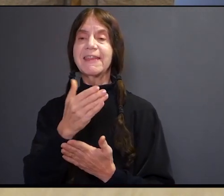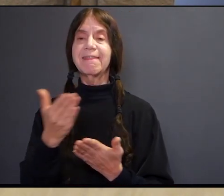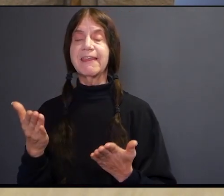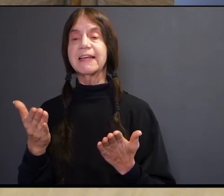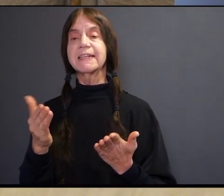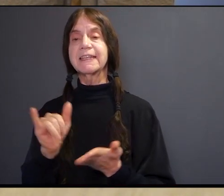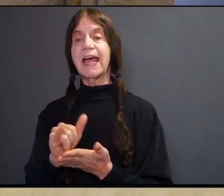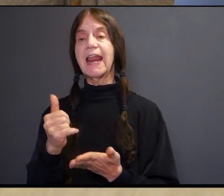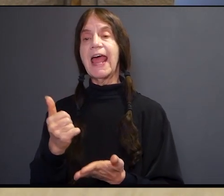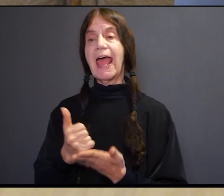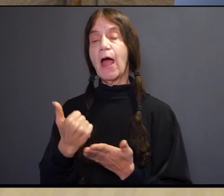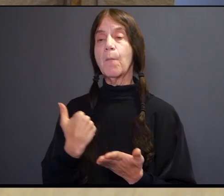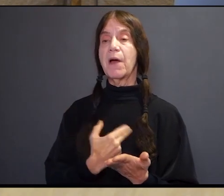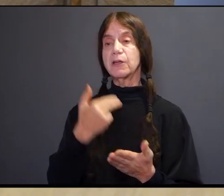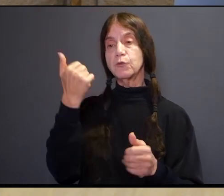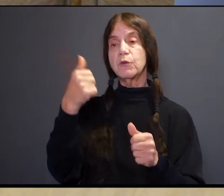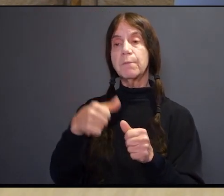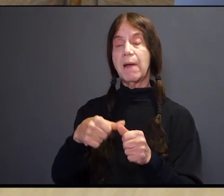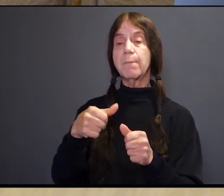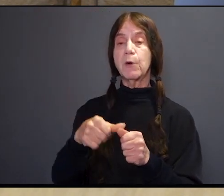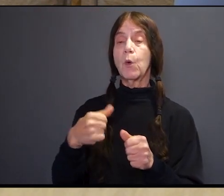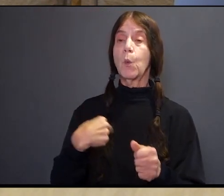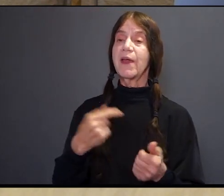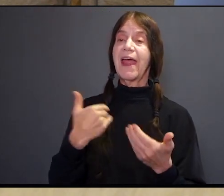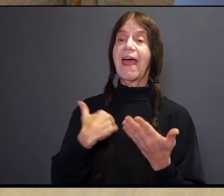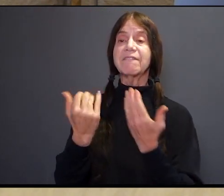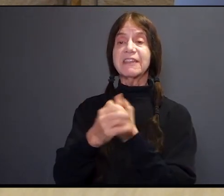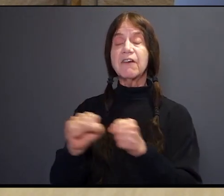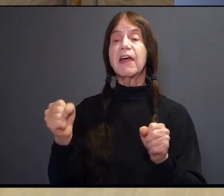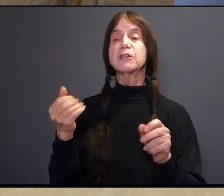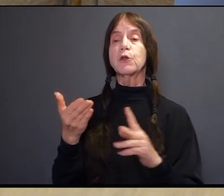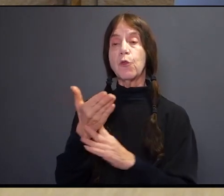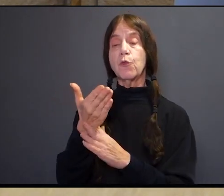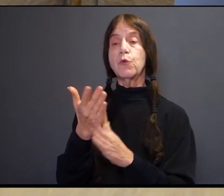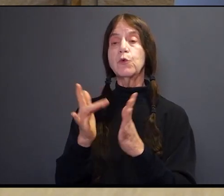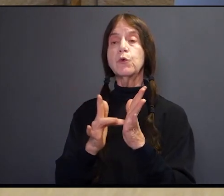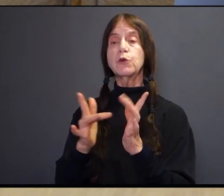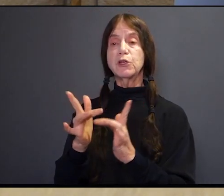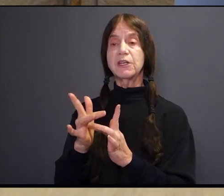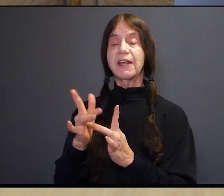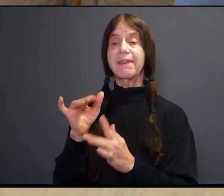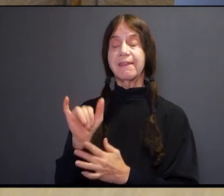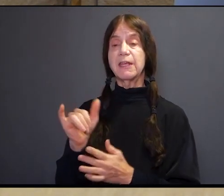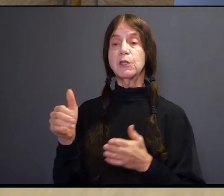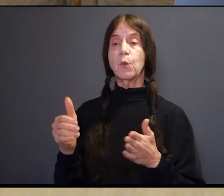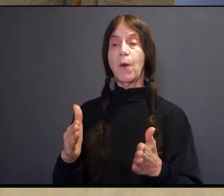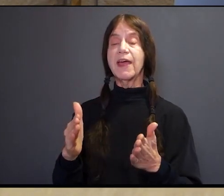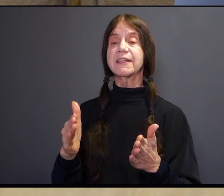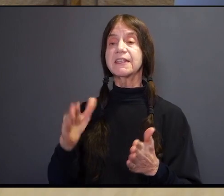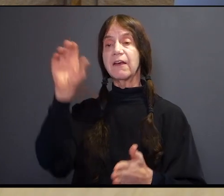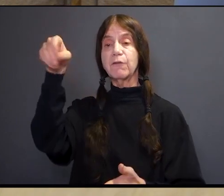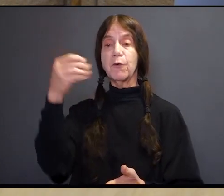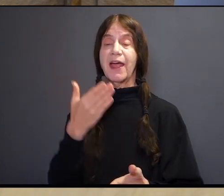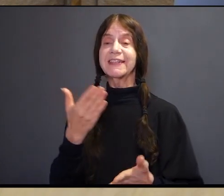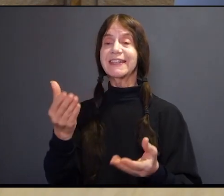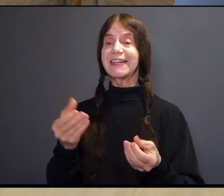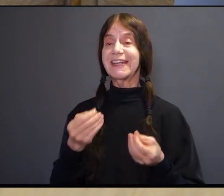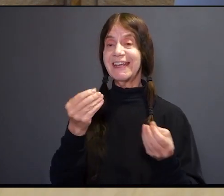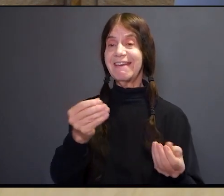of what we have in the name of Jesus, for these means of grace give to us the forgiveness of